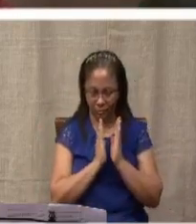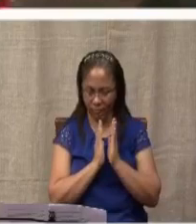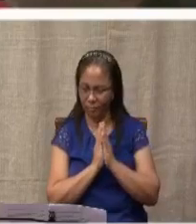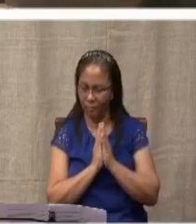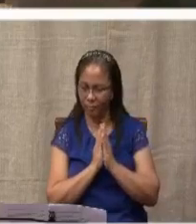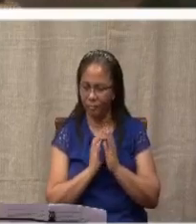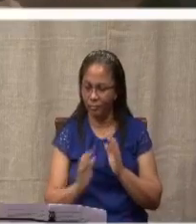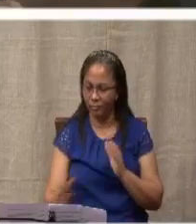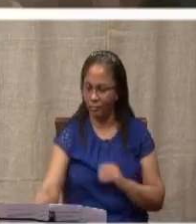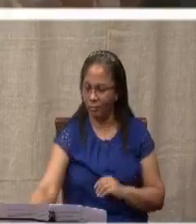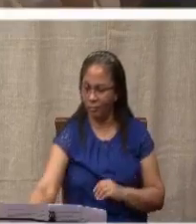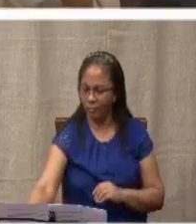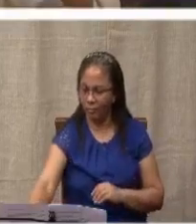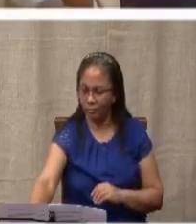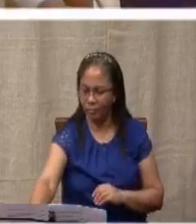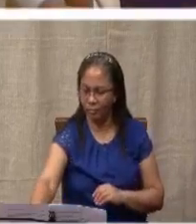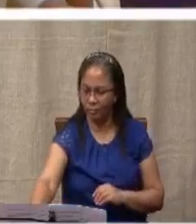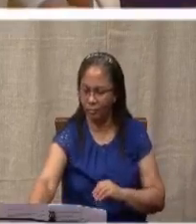god